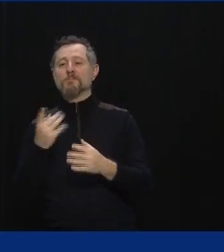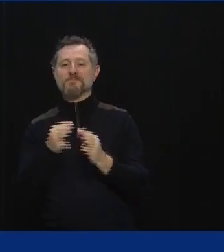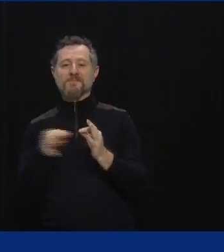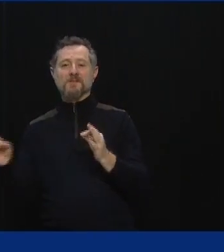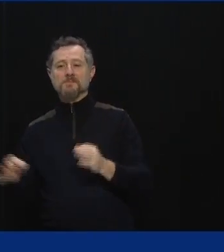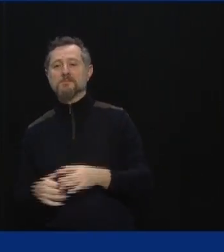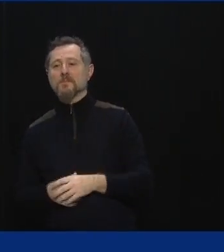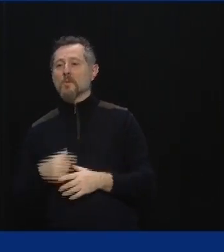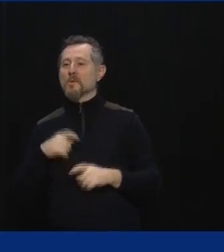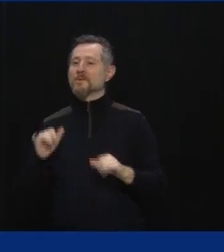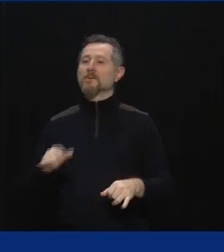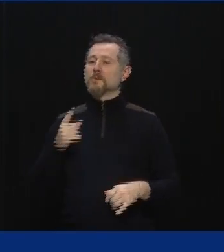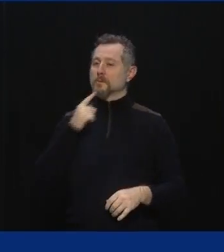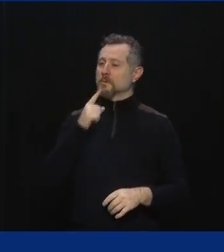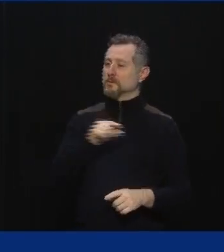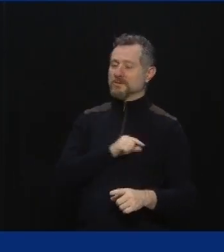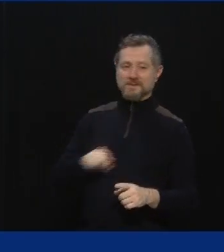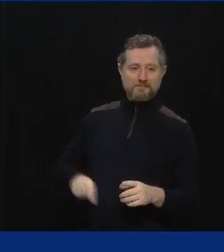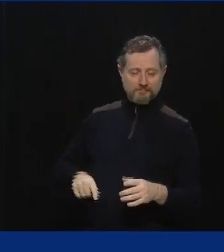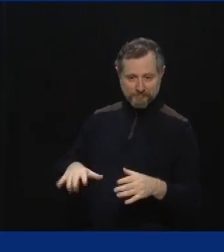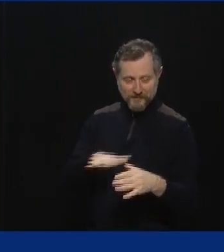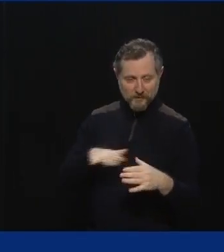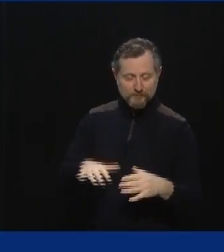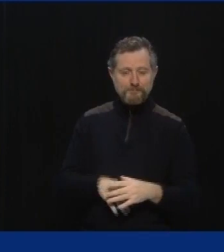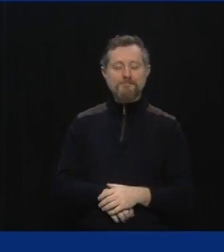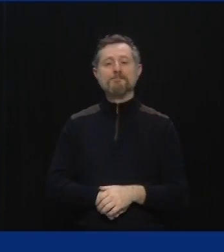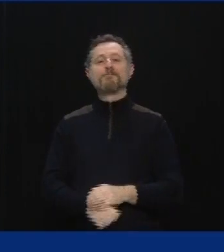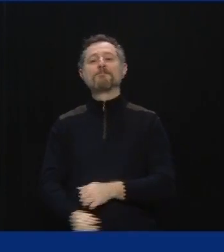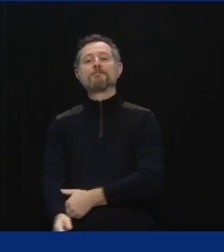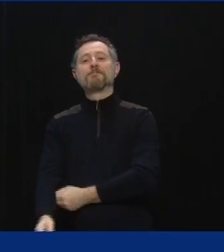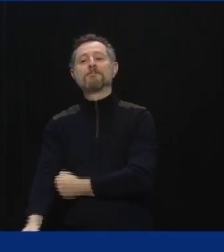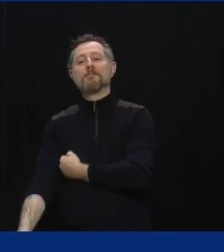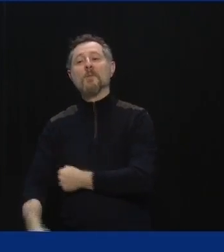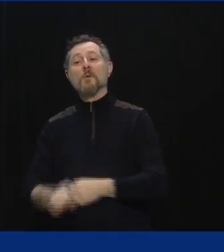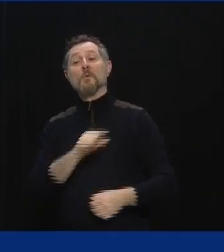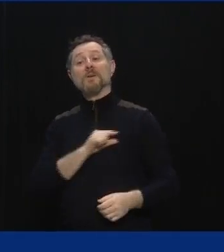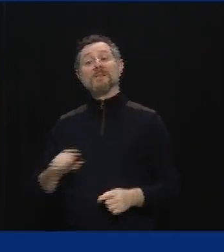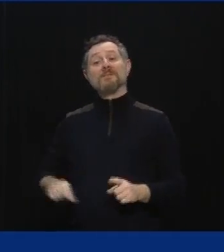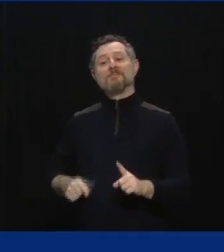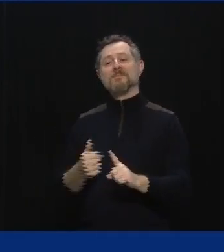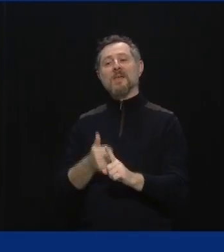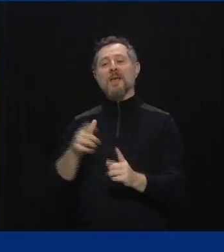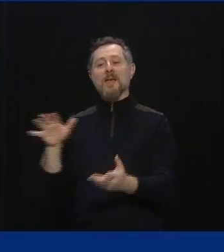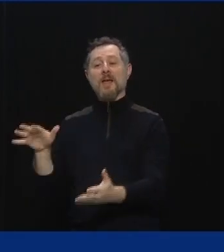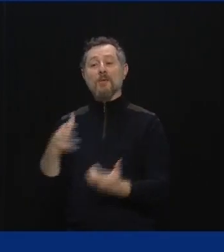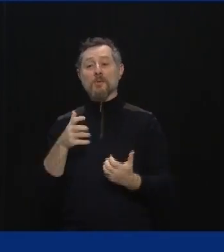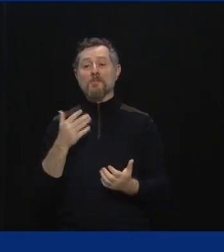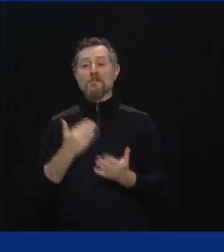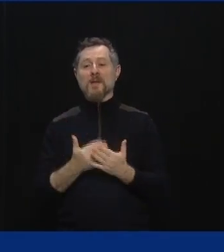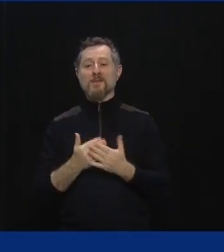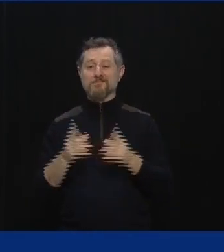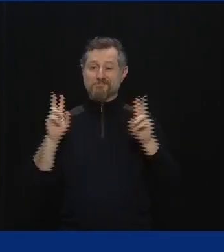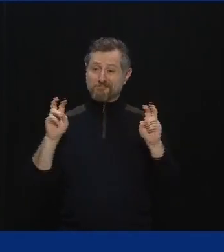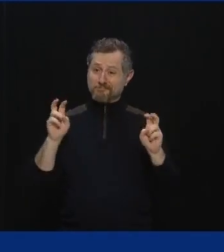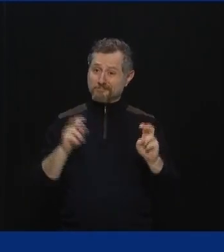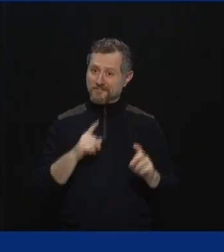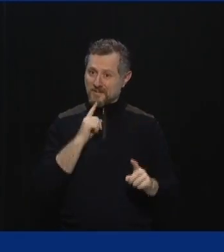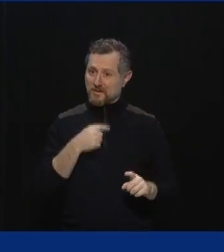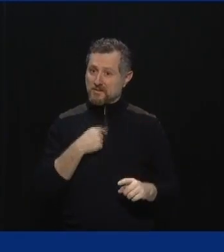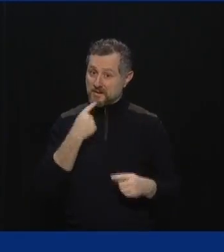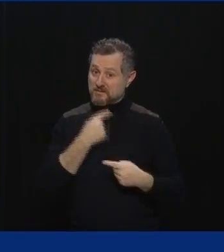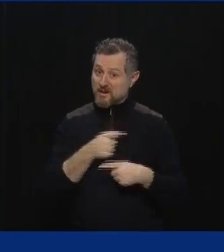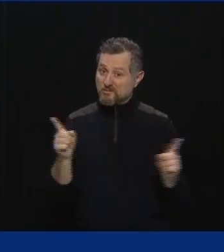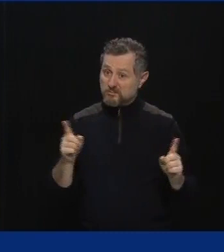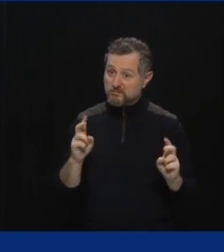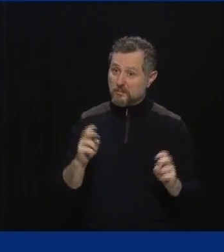we often say in Queens, and that is Queens get the money. And today, we certainly are achieving